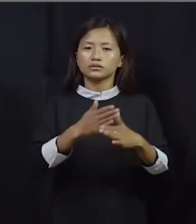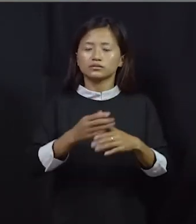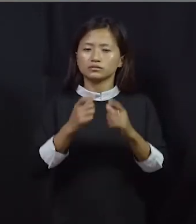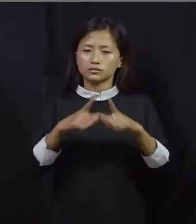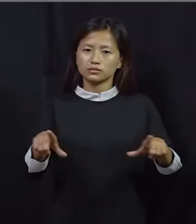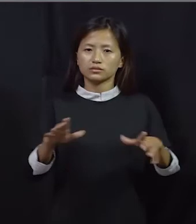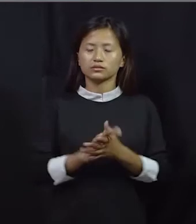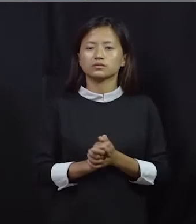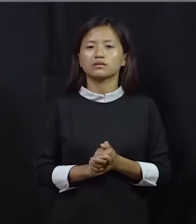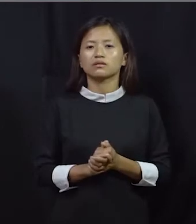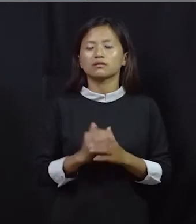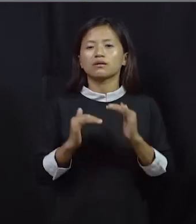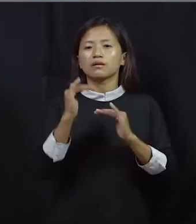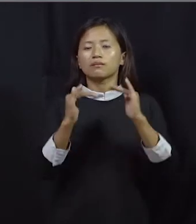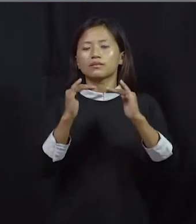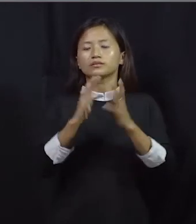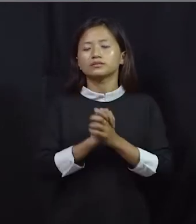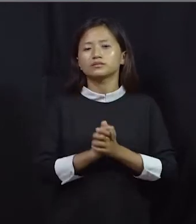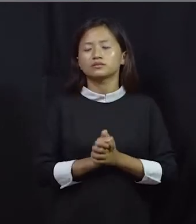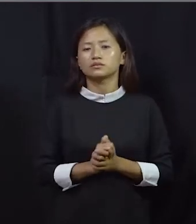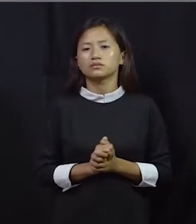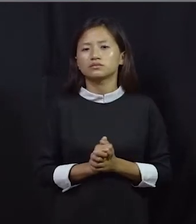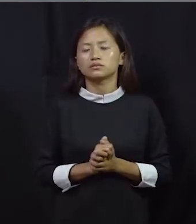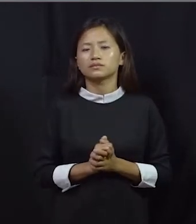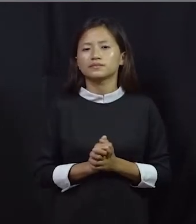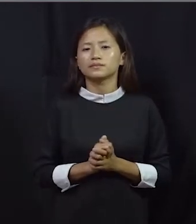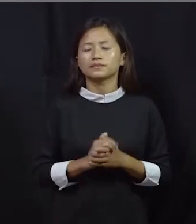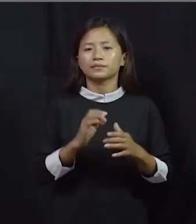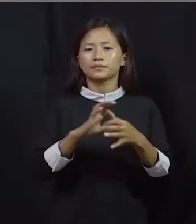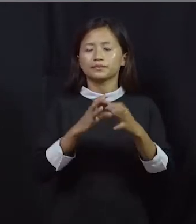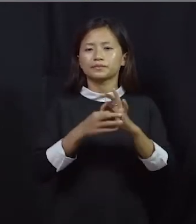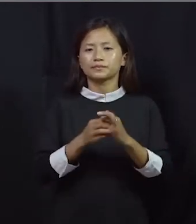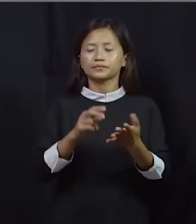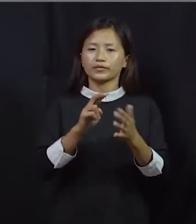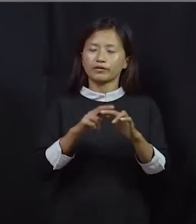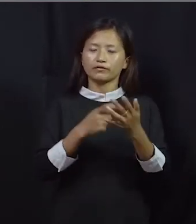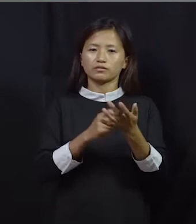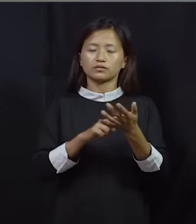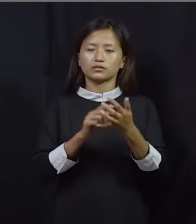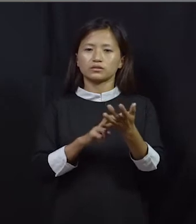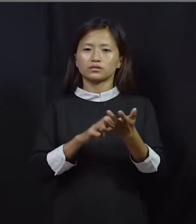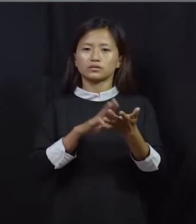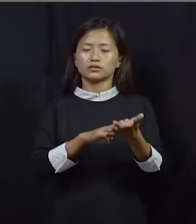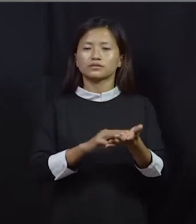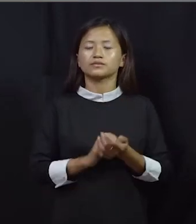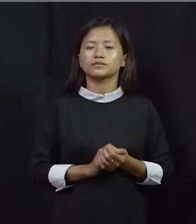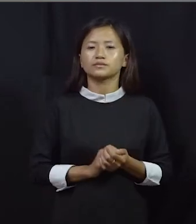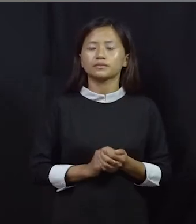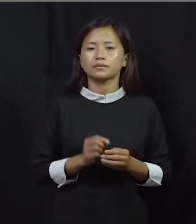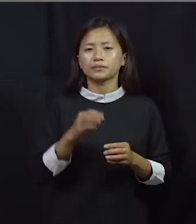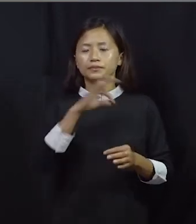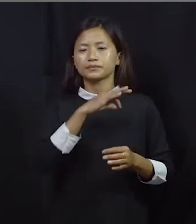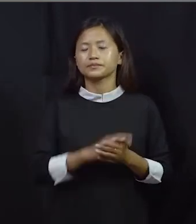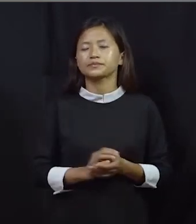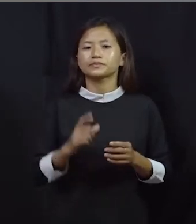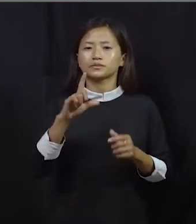losses among the partners of the partnership firm, that means the profit and losses are shared